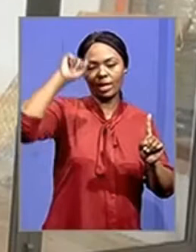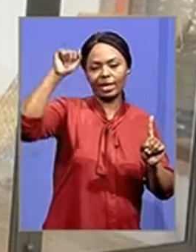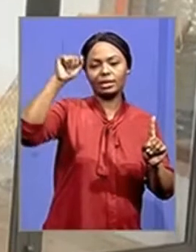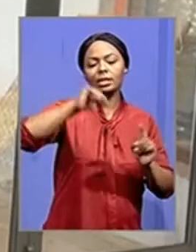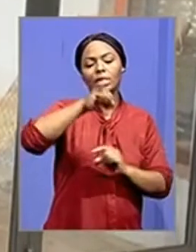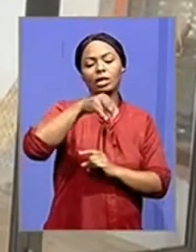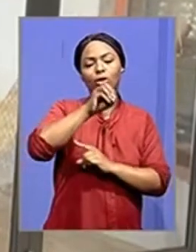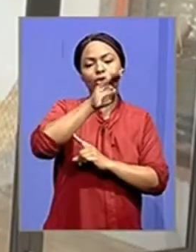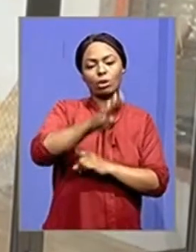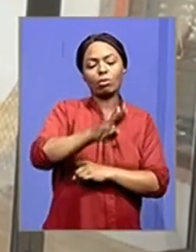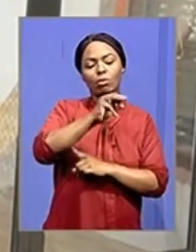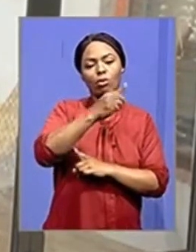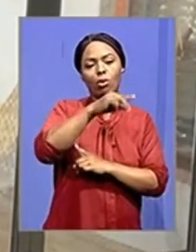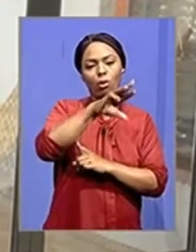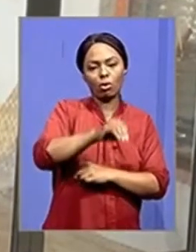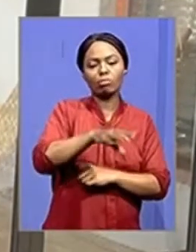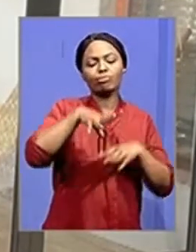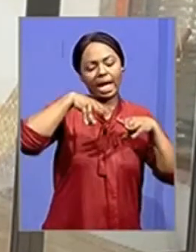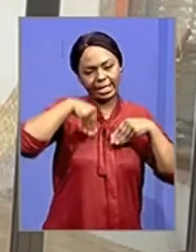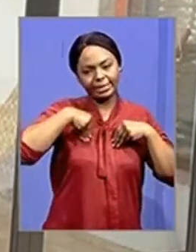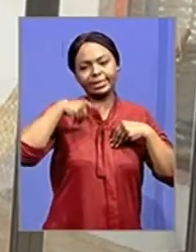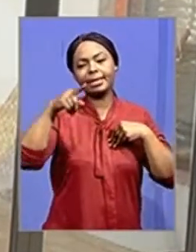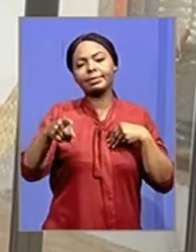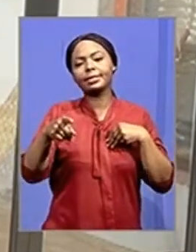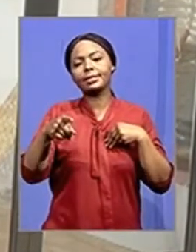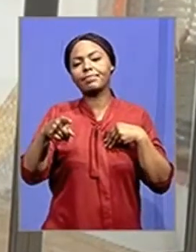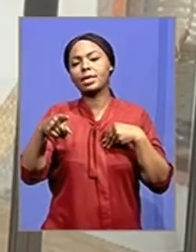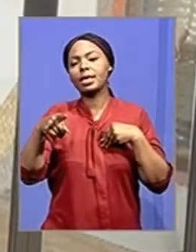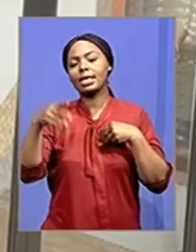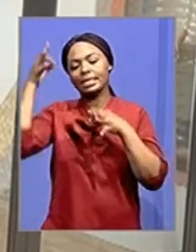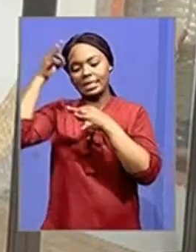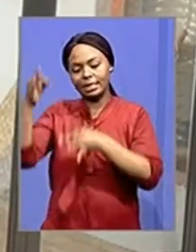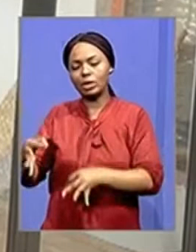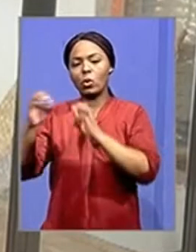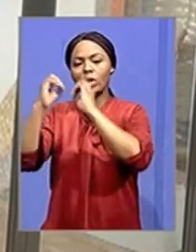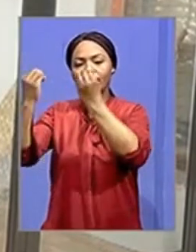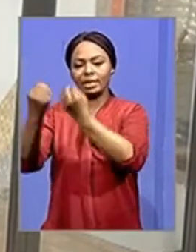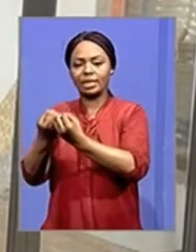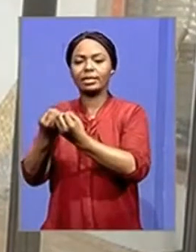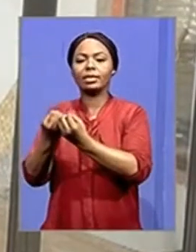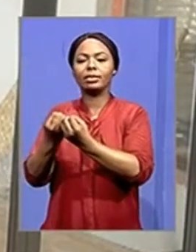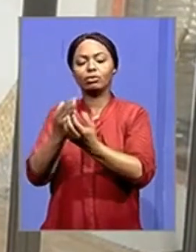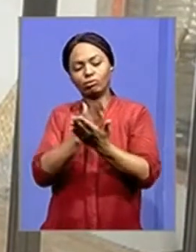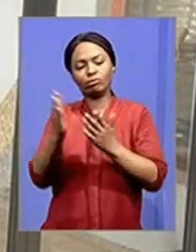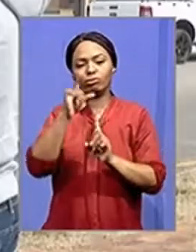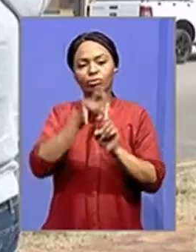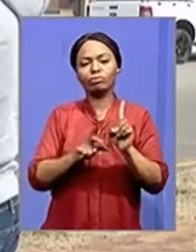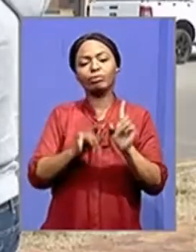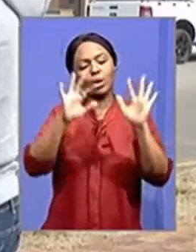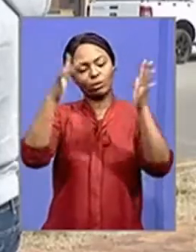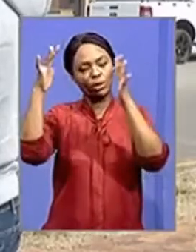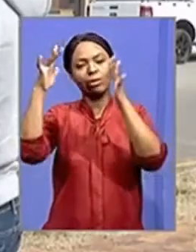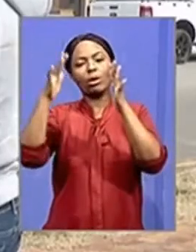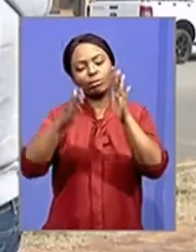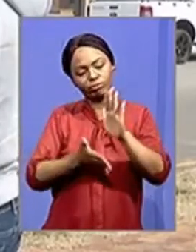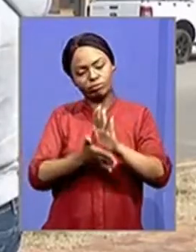decision of the organization to redeploy him. We sincerely wish him well in all his future endeavors. Makoko kganetso